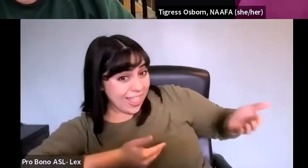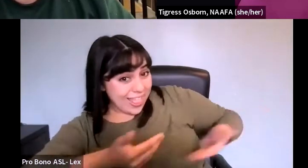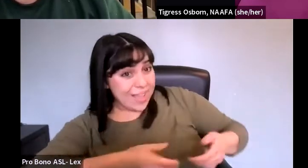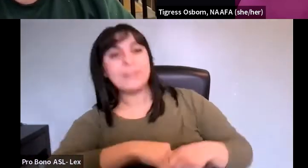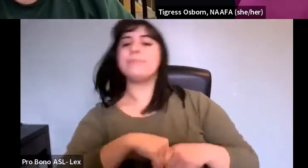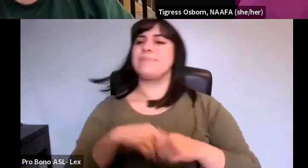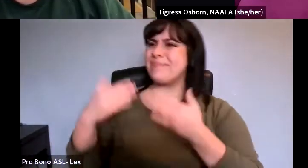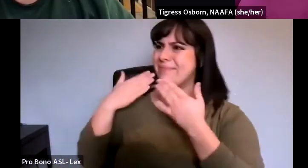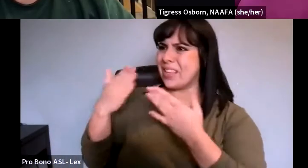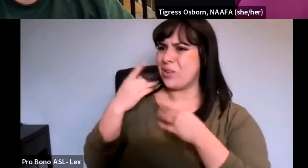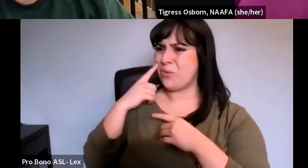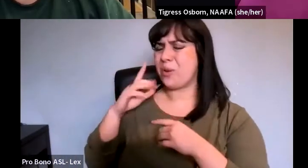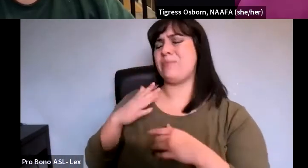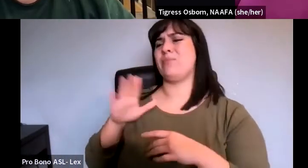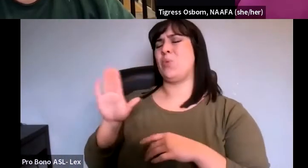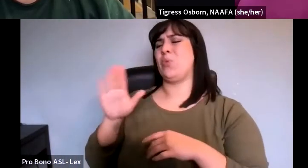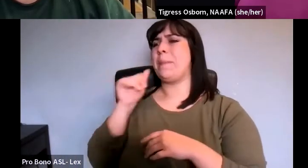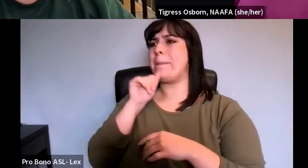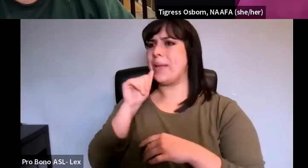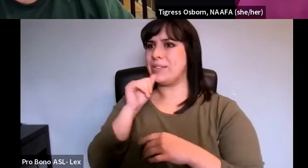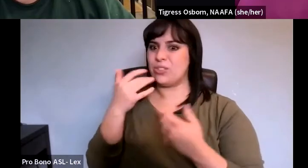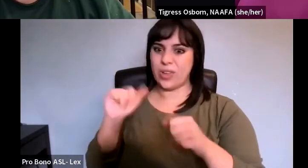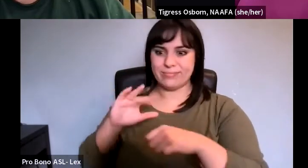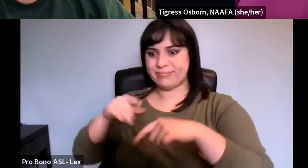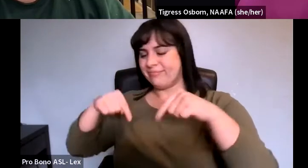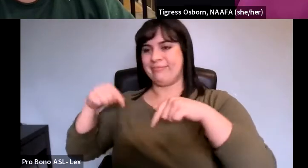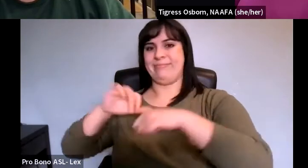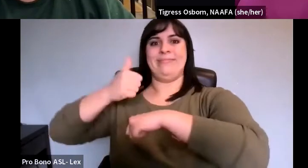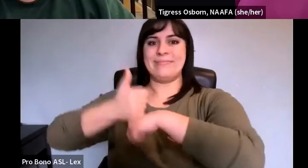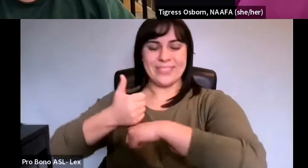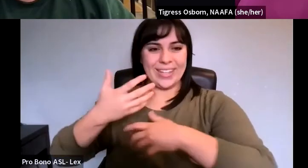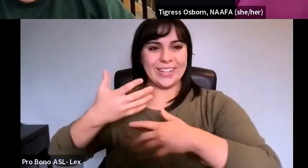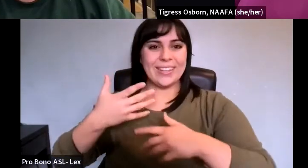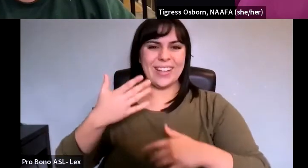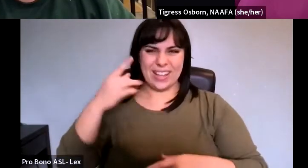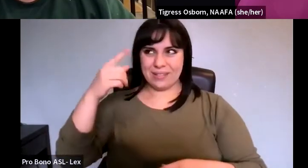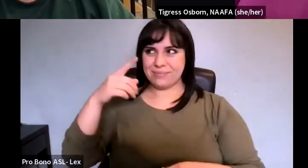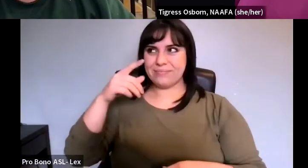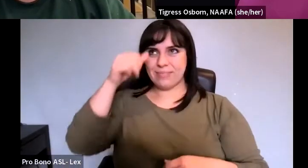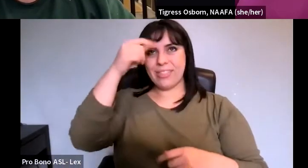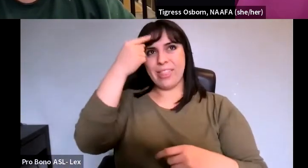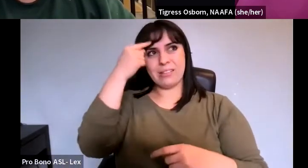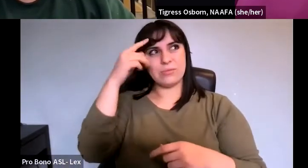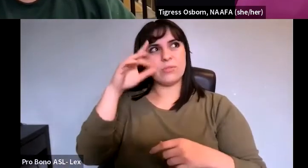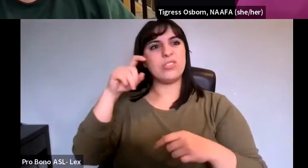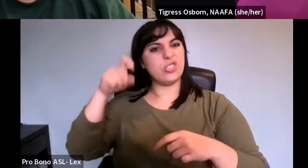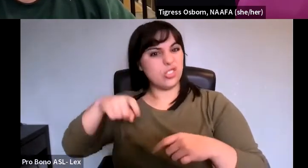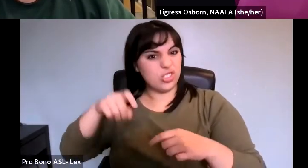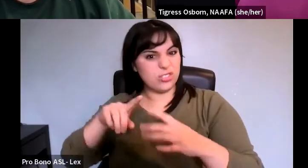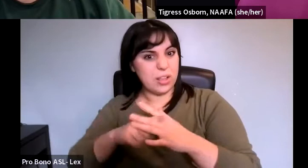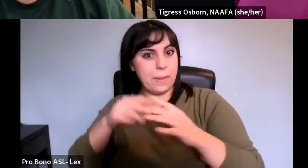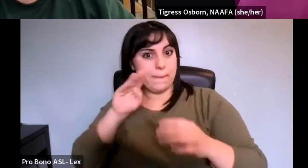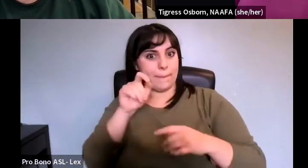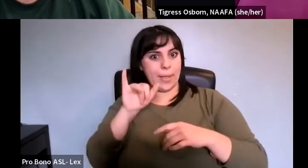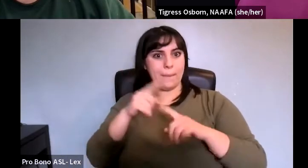and thank you for being so patient with me and trying to get this up and running. I believe I was meant to do it in May, and then I just, kind of